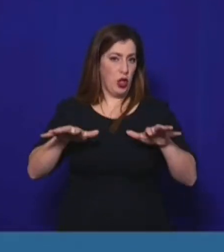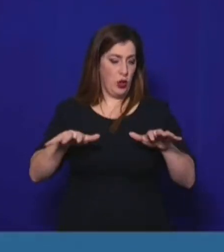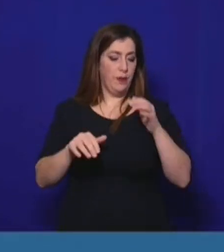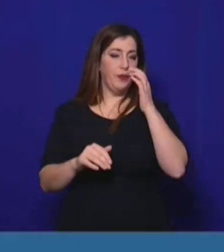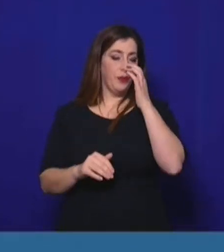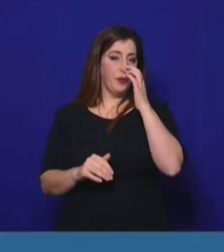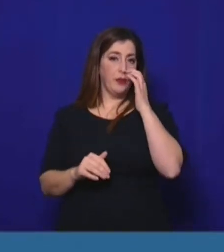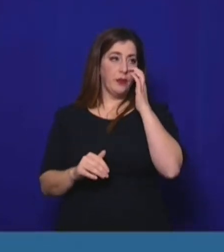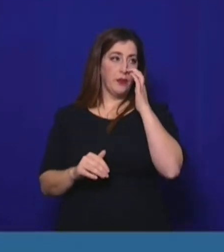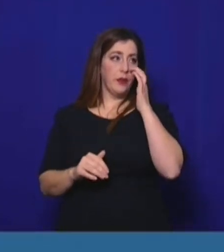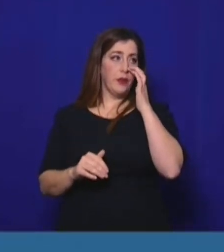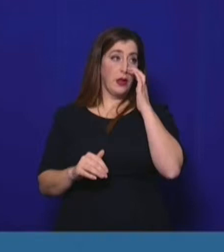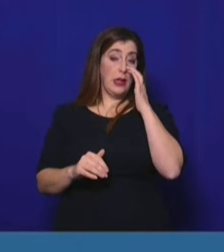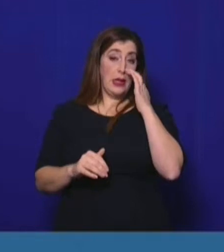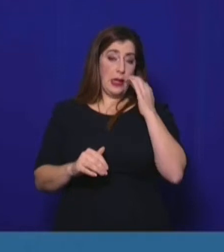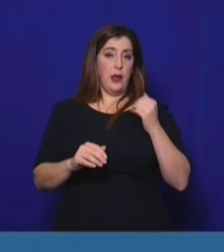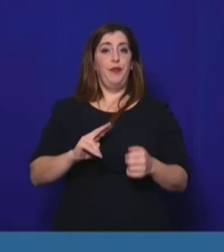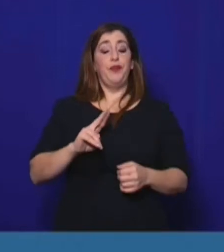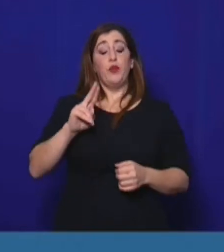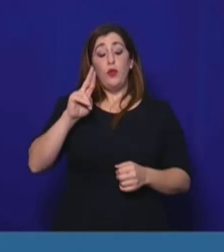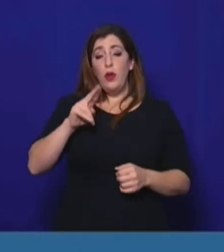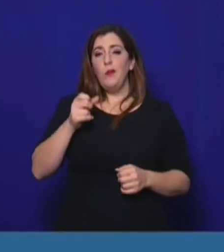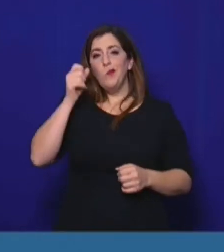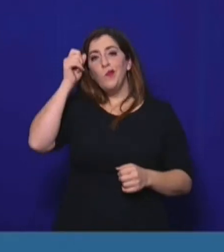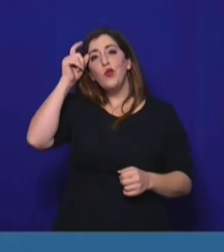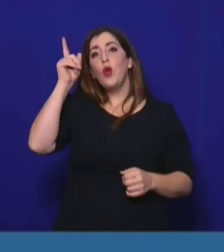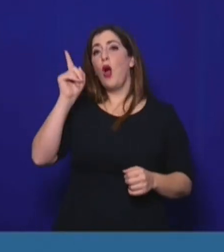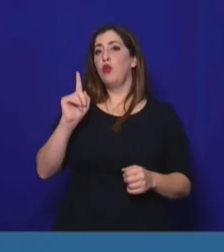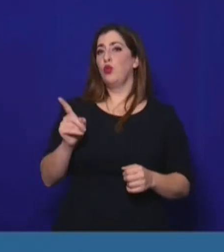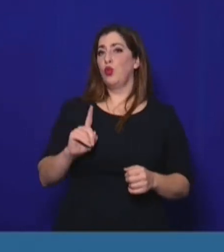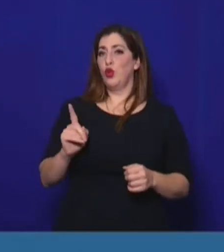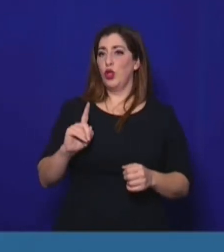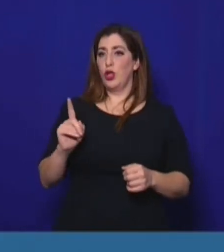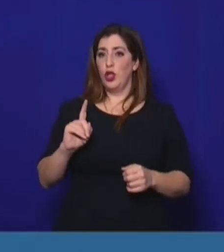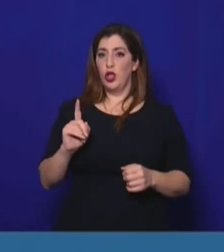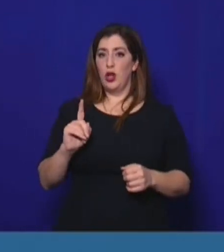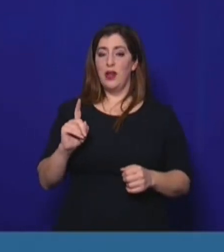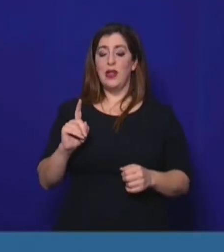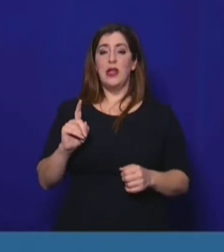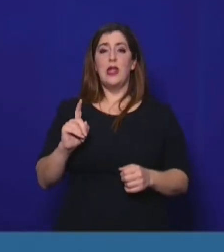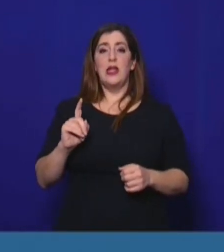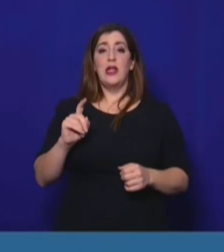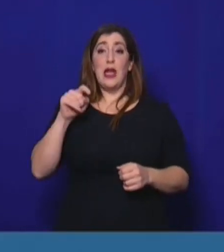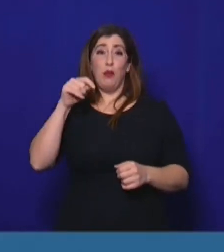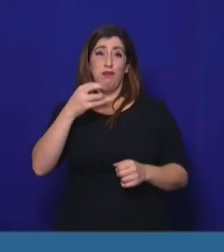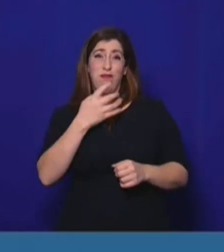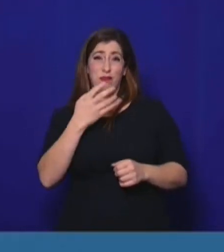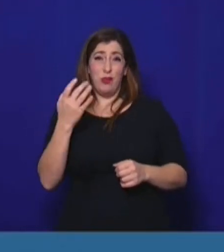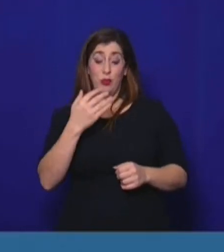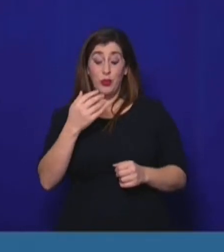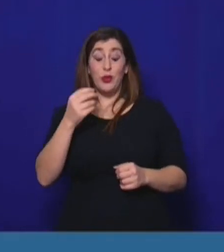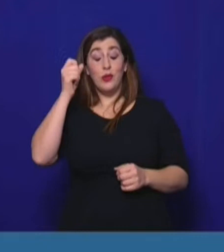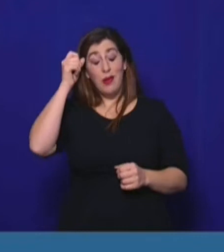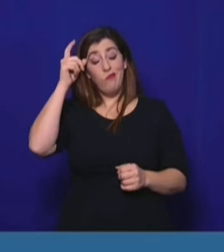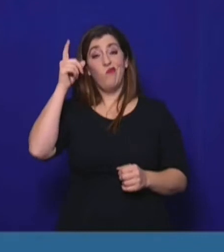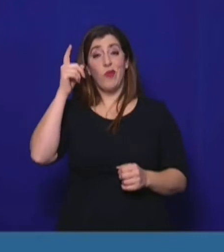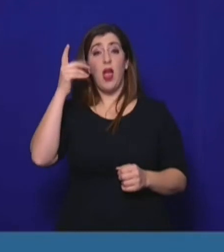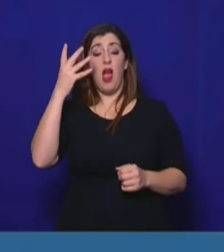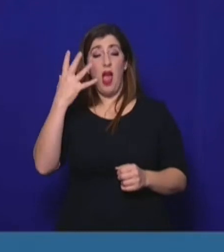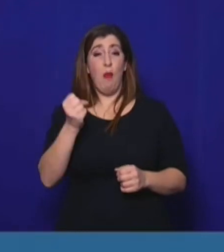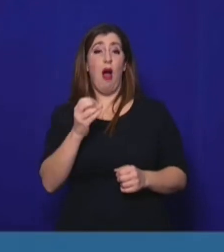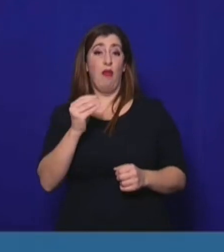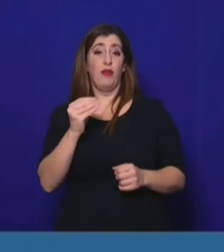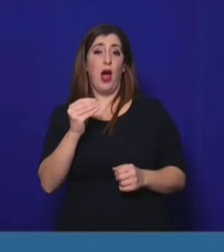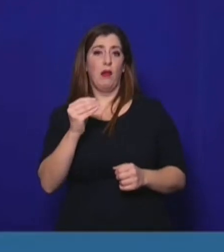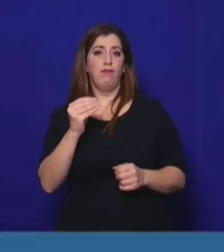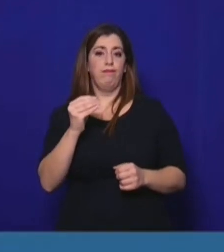dawn in-numri kif telgħu li huma ċari li huma jkunu qegħdin ikunu relatati ma' dawn il-festi li kien qiegħed